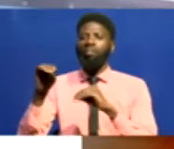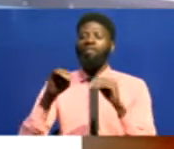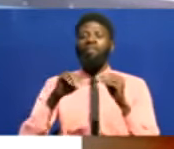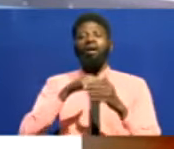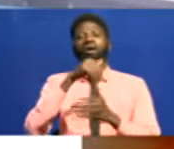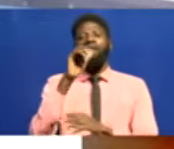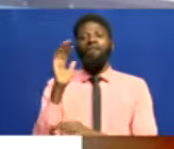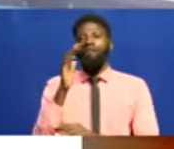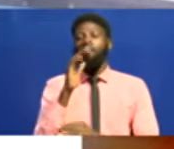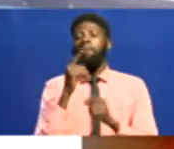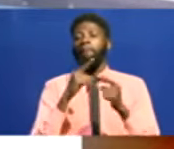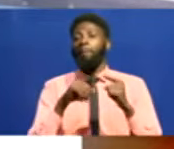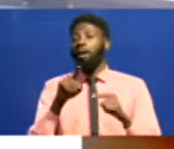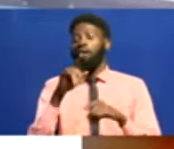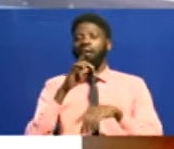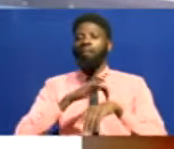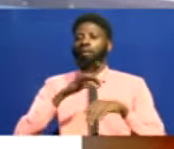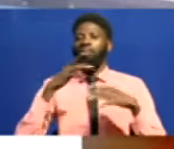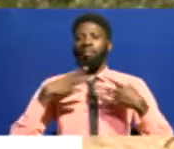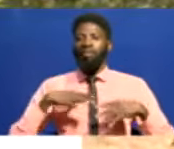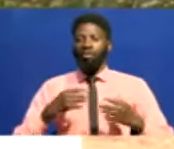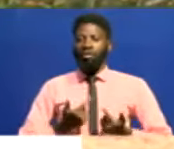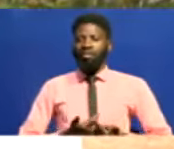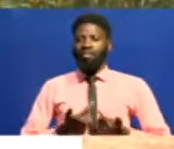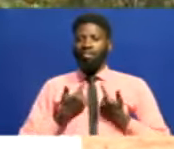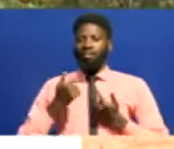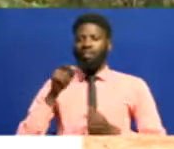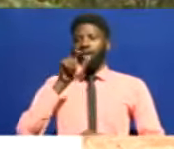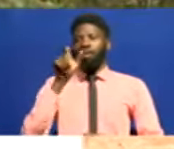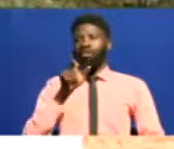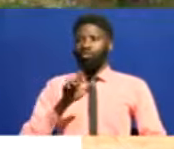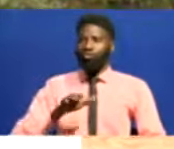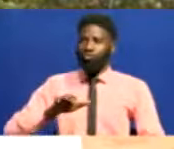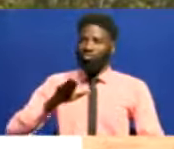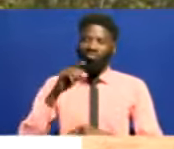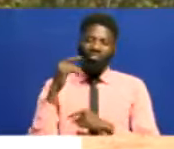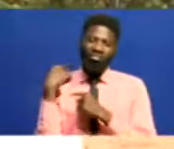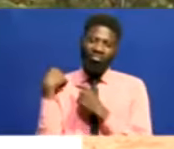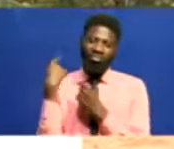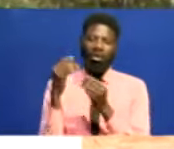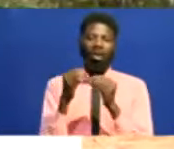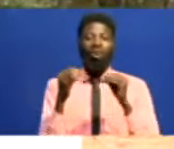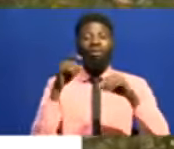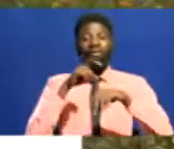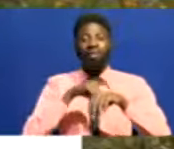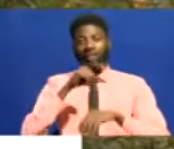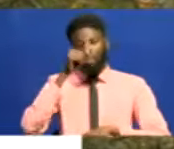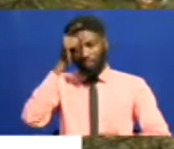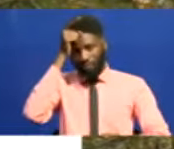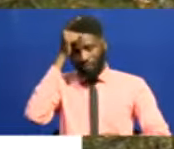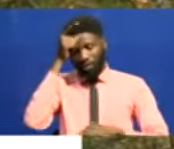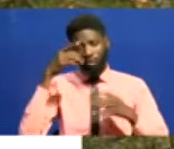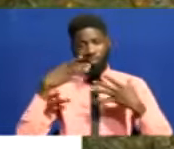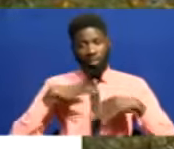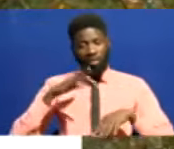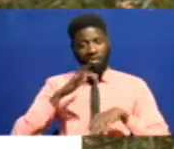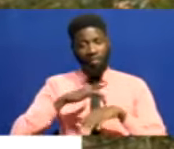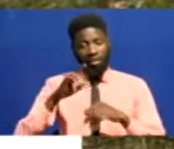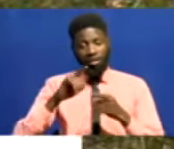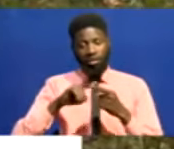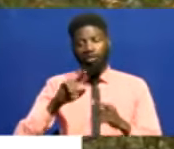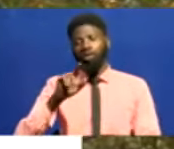even residents who have been living in the region since time immemorial. The affected villages include